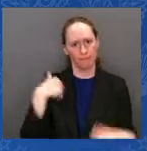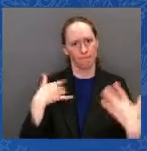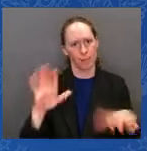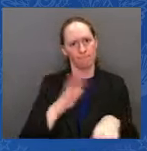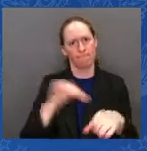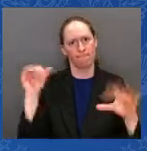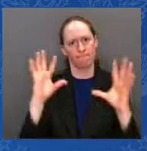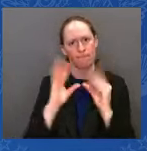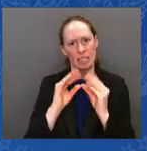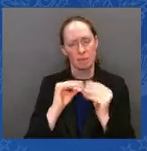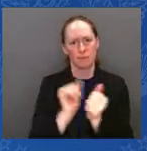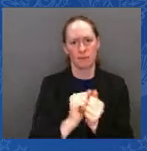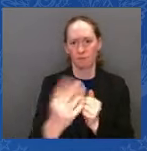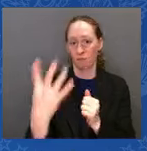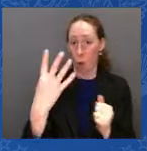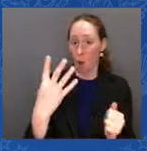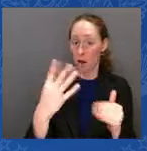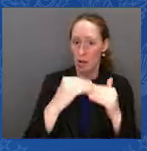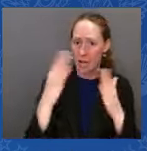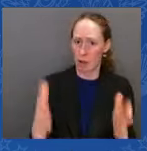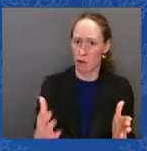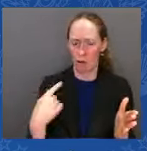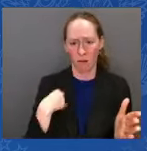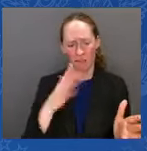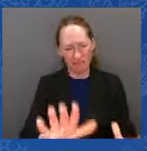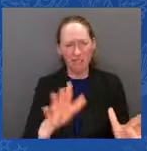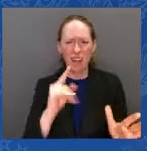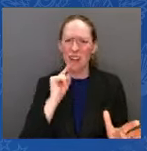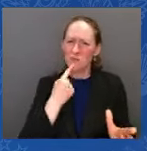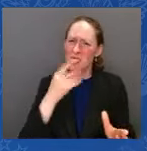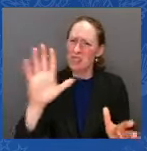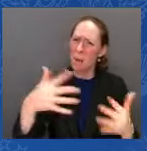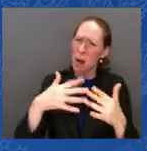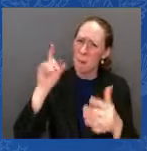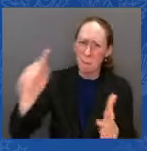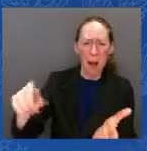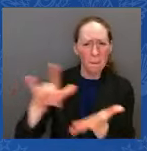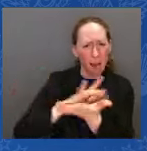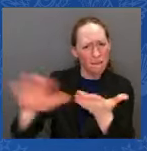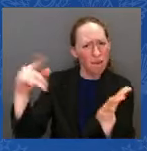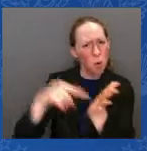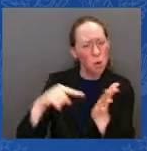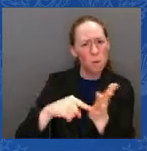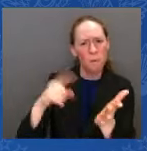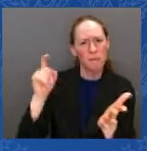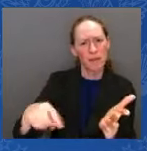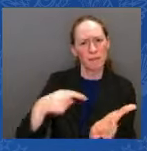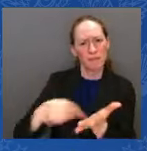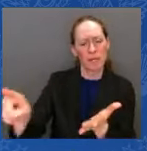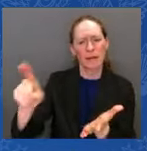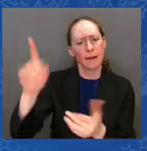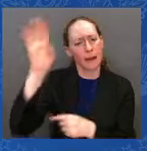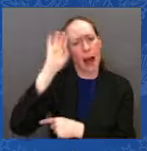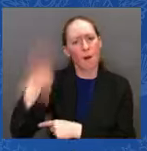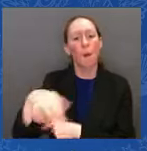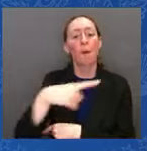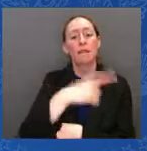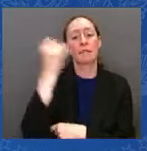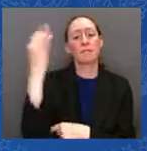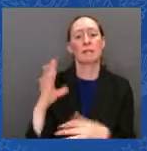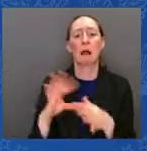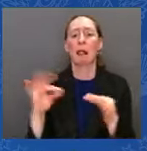its debt, and for the first time in our history. And by the way, I know the speaker keeps saying, 93 days ago,